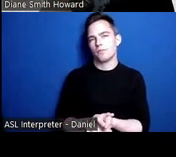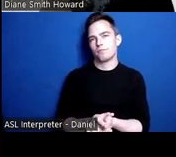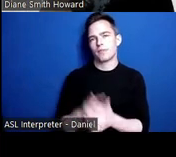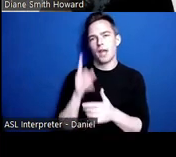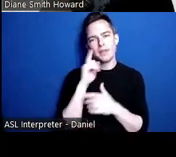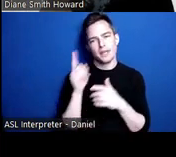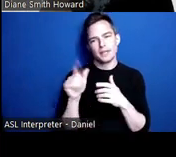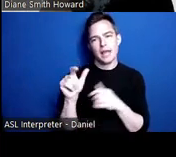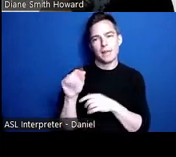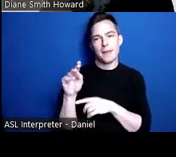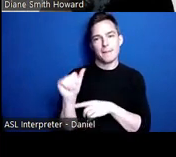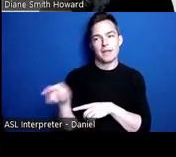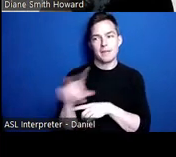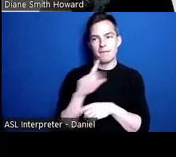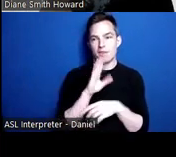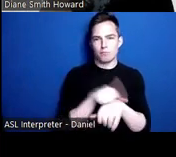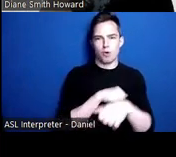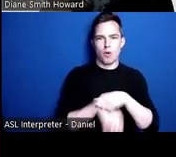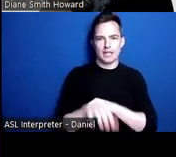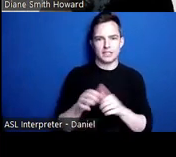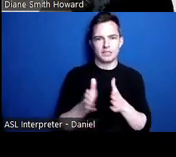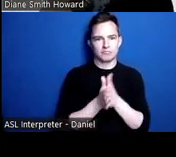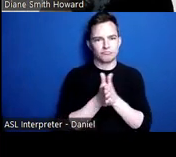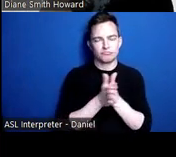Alabama's been very proactive and very